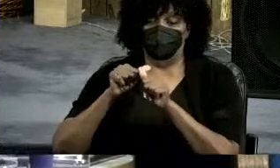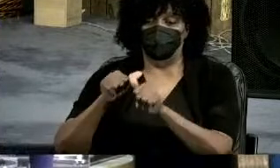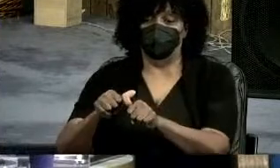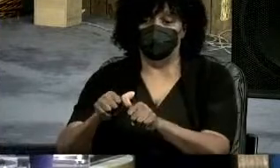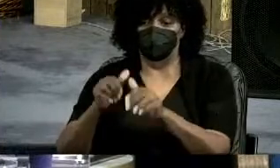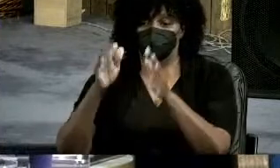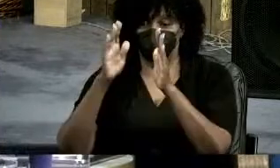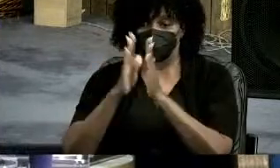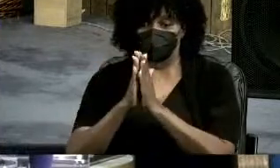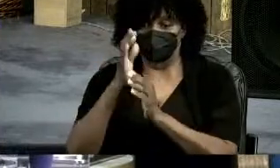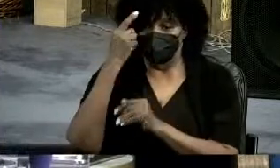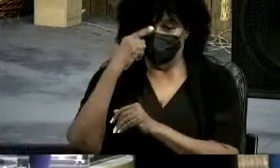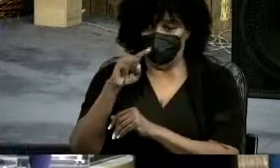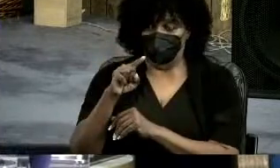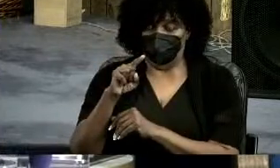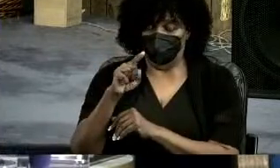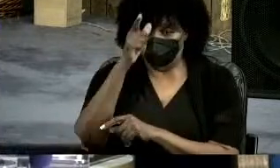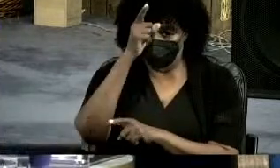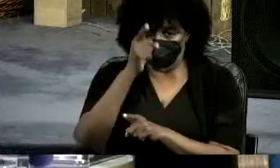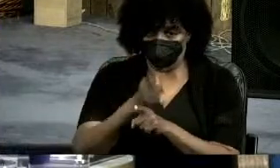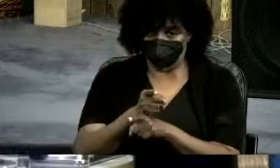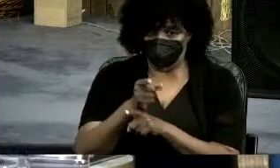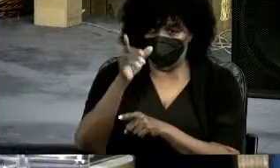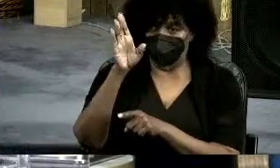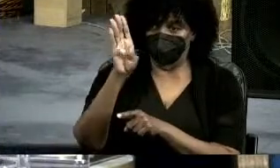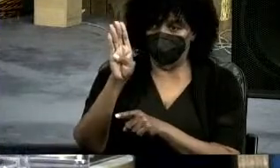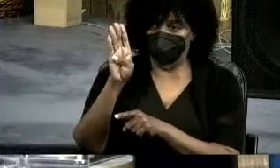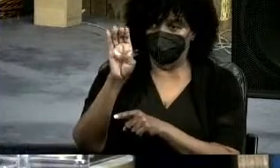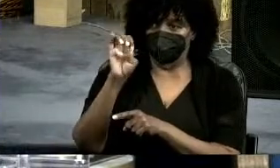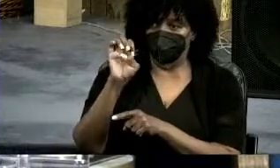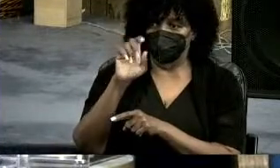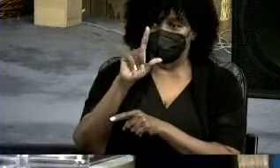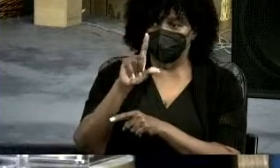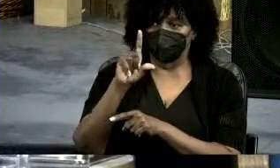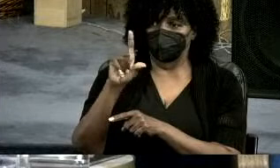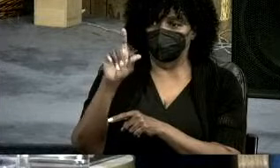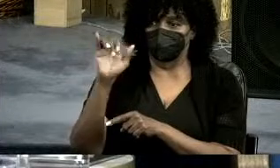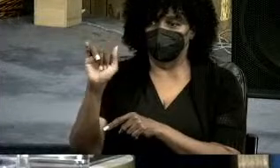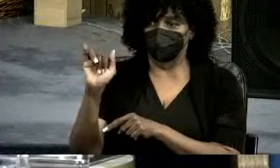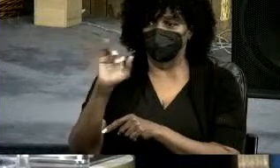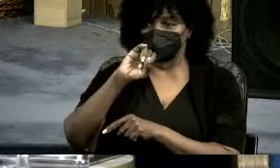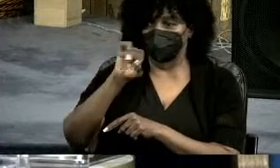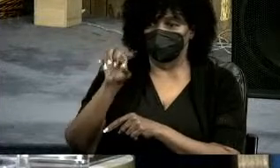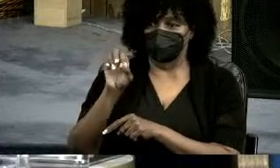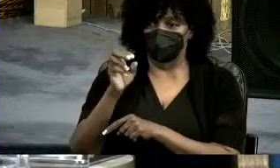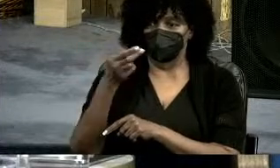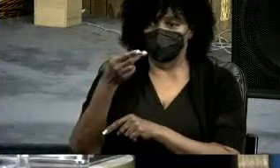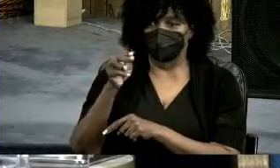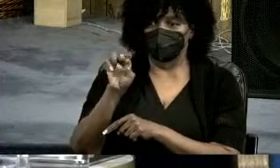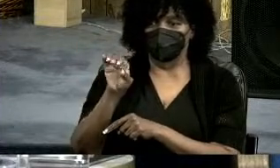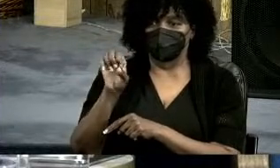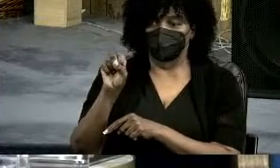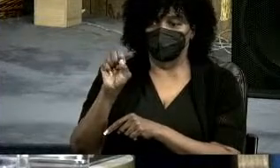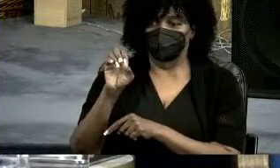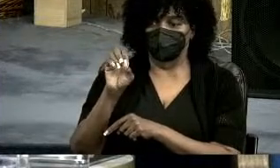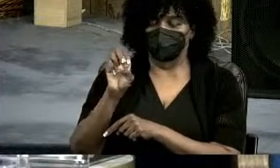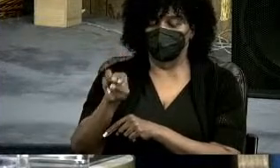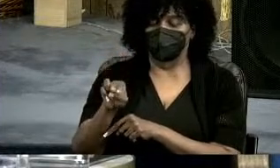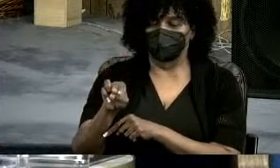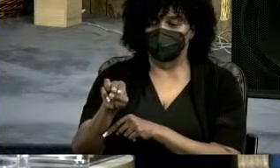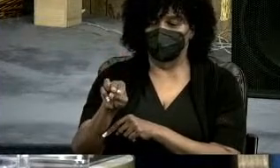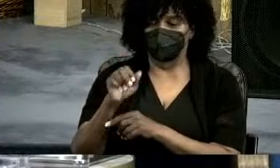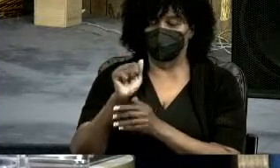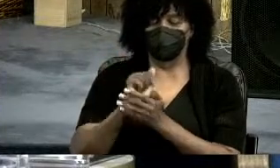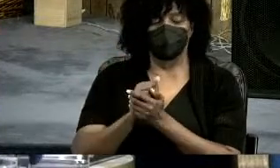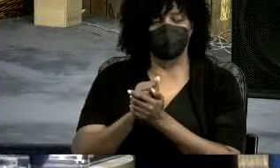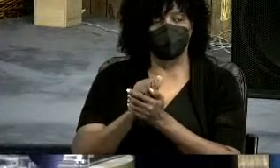Billy Johnson as well. He and little Billy are having health challenges. And so please keep them in prayer. And also,